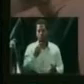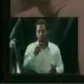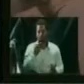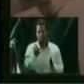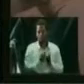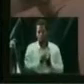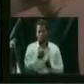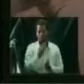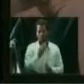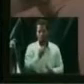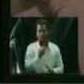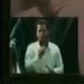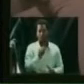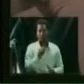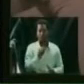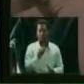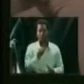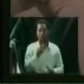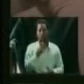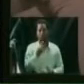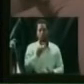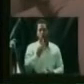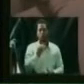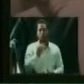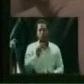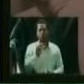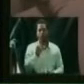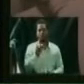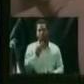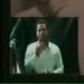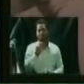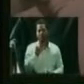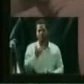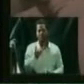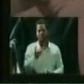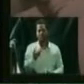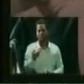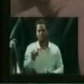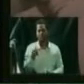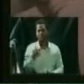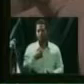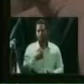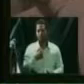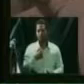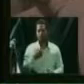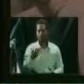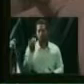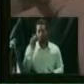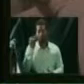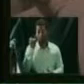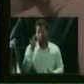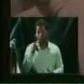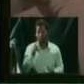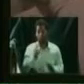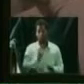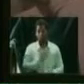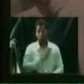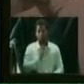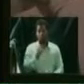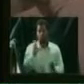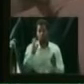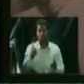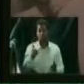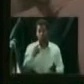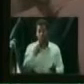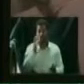approve the grant retroactively. I doubt that the public expected our elected Board of Education to abdicate their authority